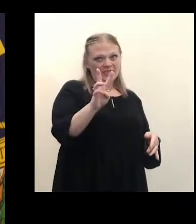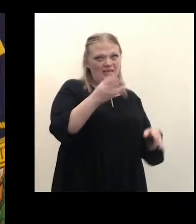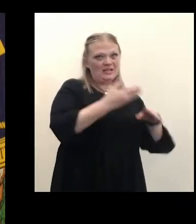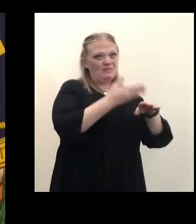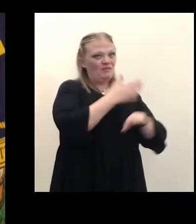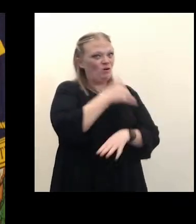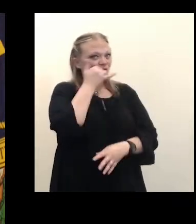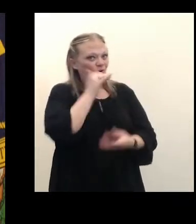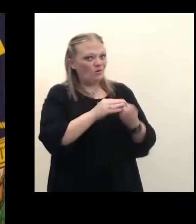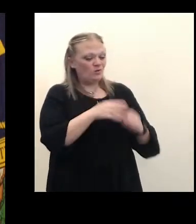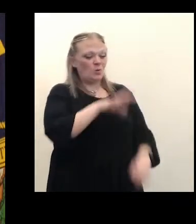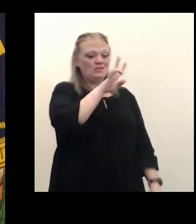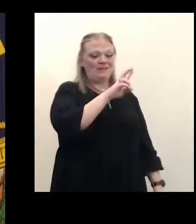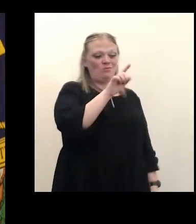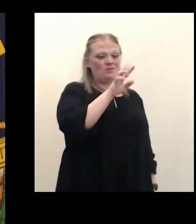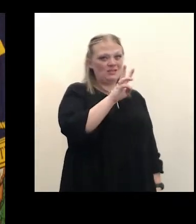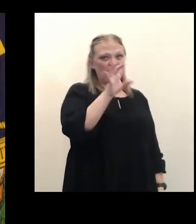so